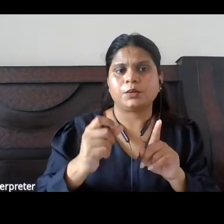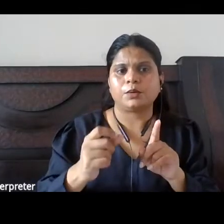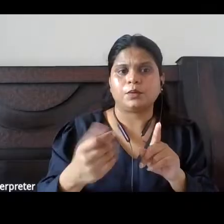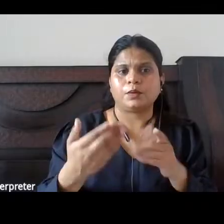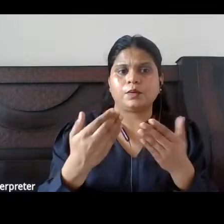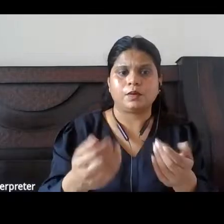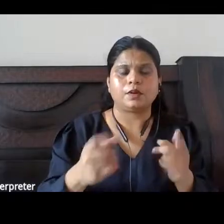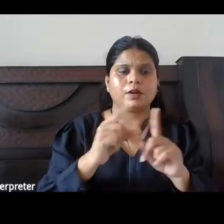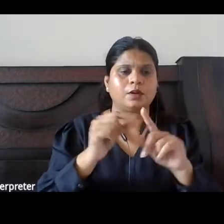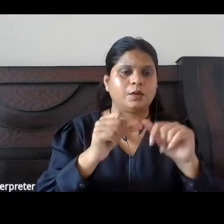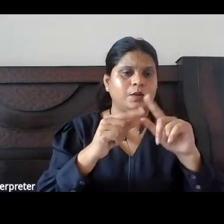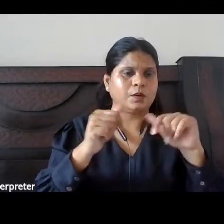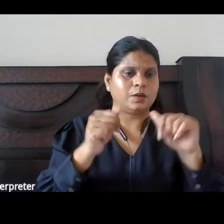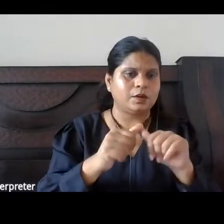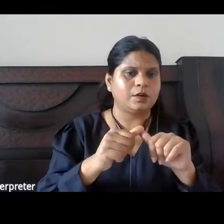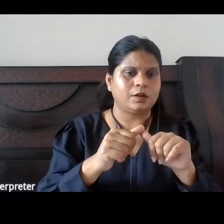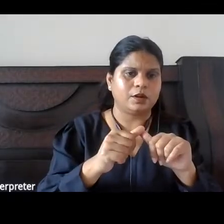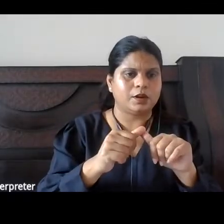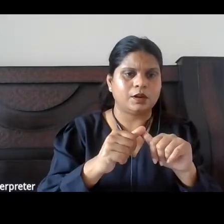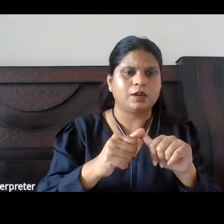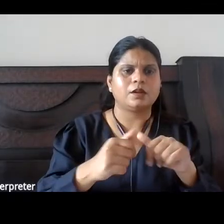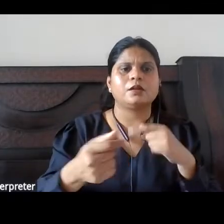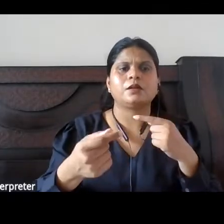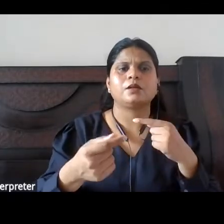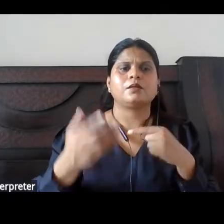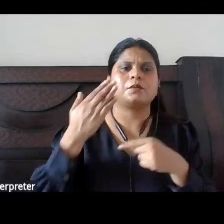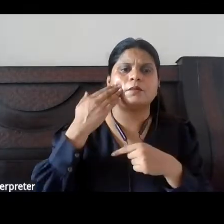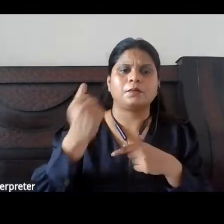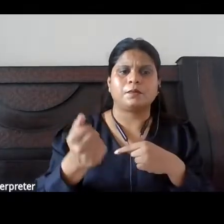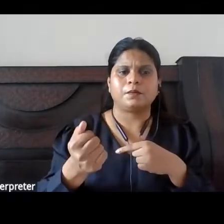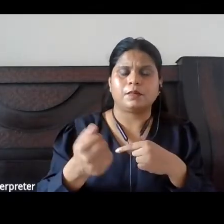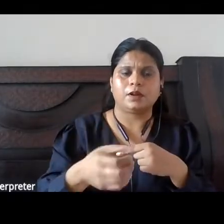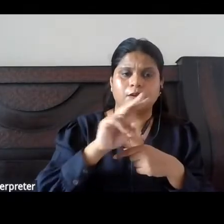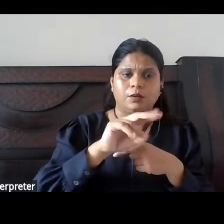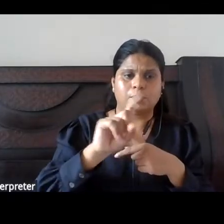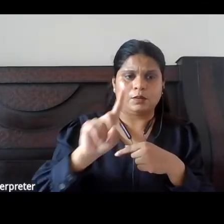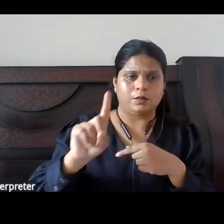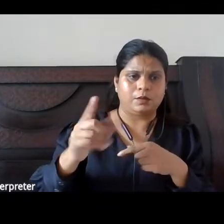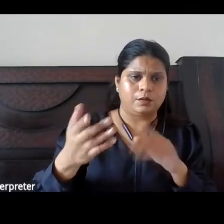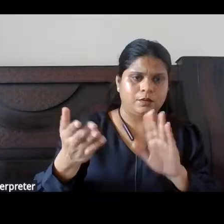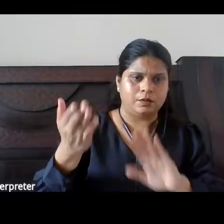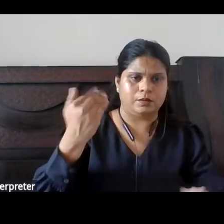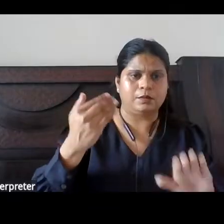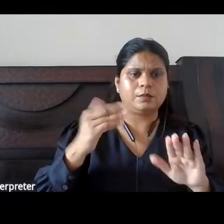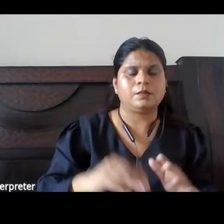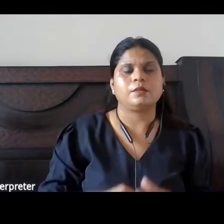mark? So while we talk about the census 2011, it was a significant